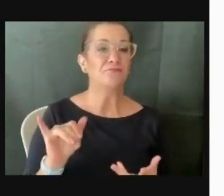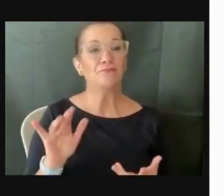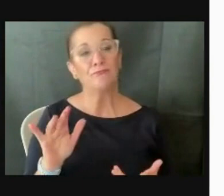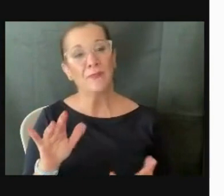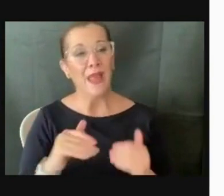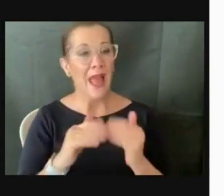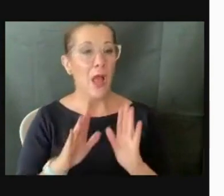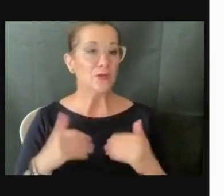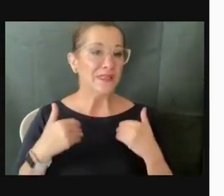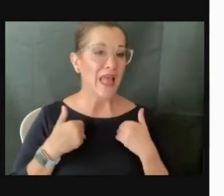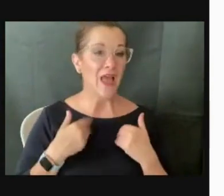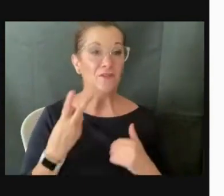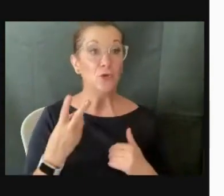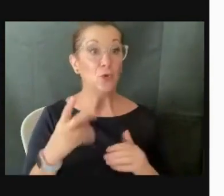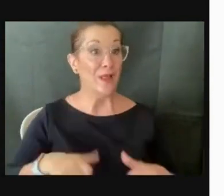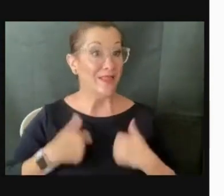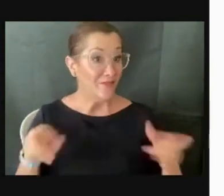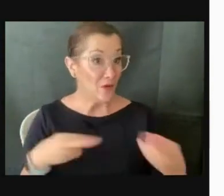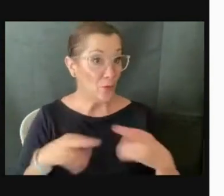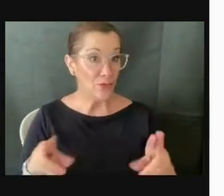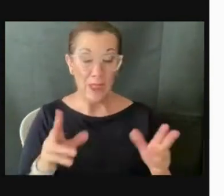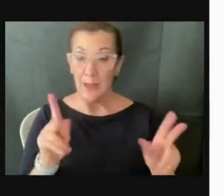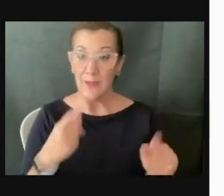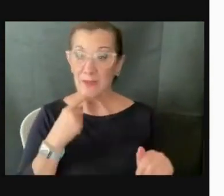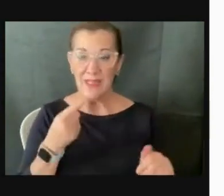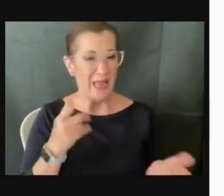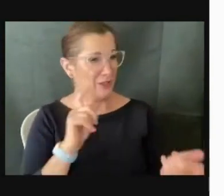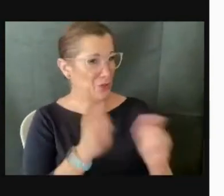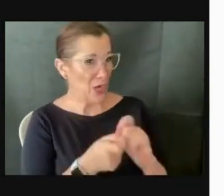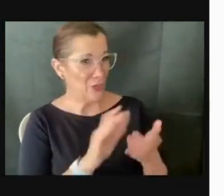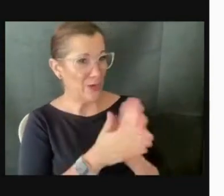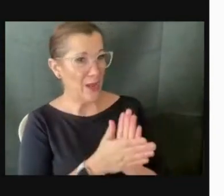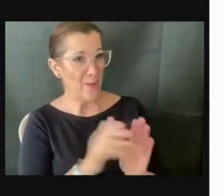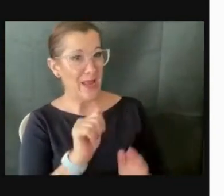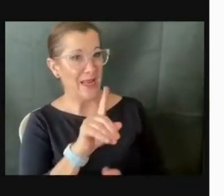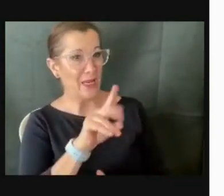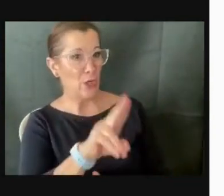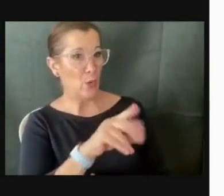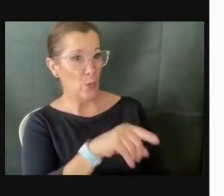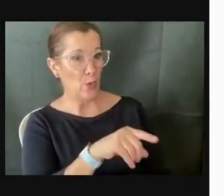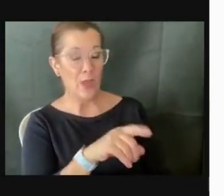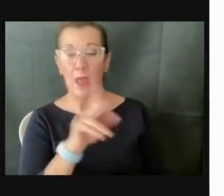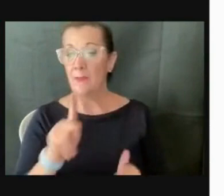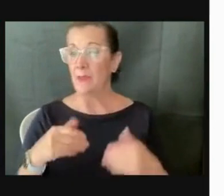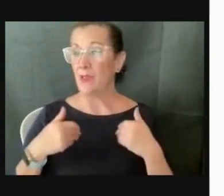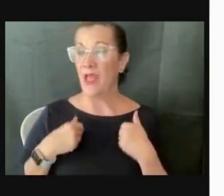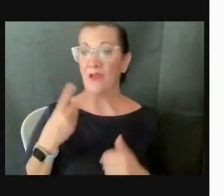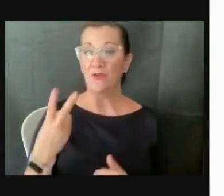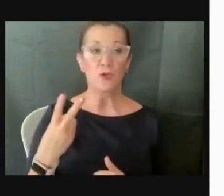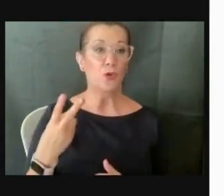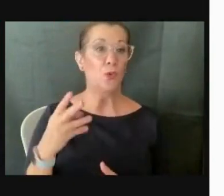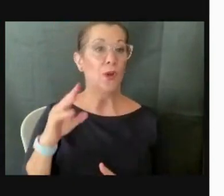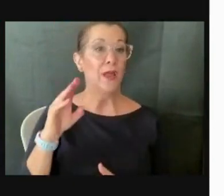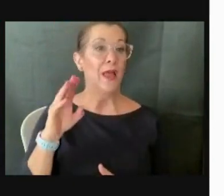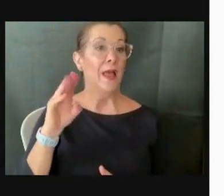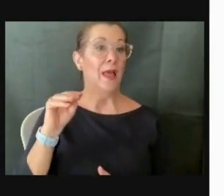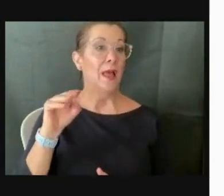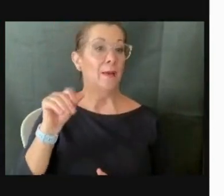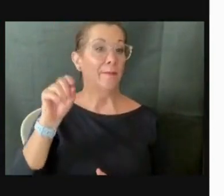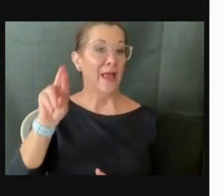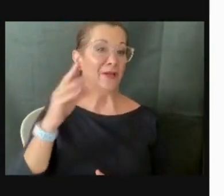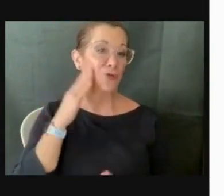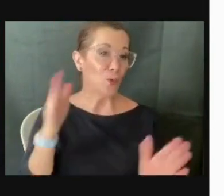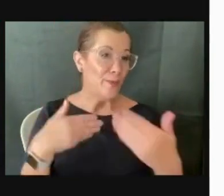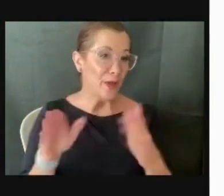houses have like 2 living rooms and people say, I want to convert one into an ADU, or people will have 2 master suites on their property and say, I'm going